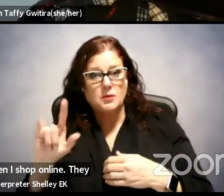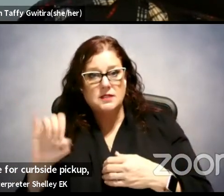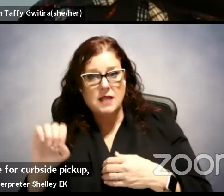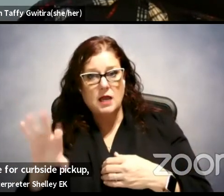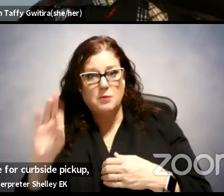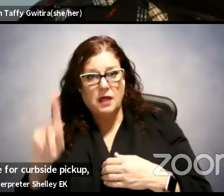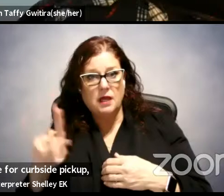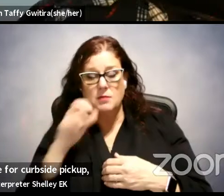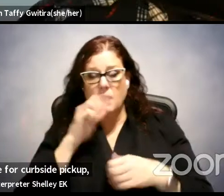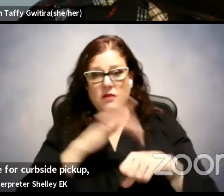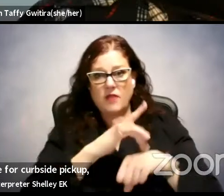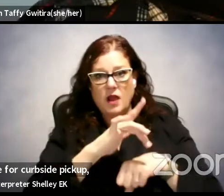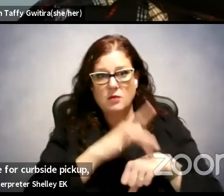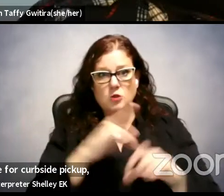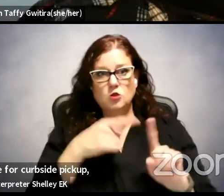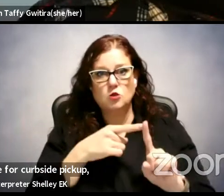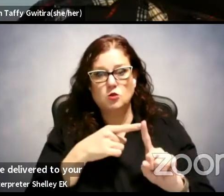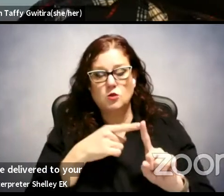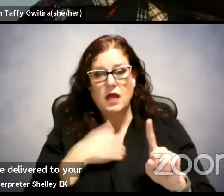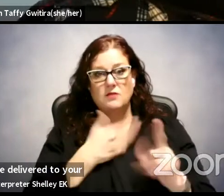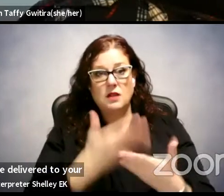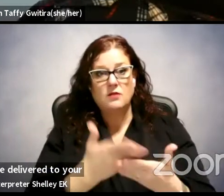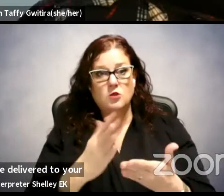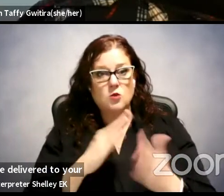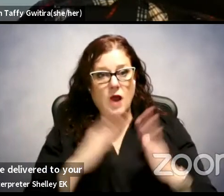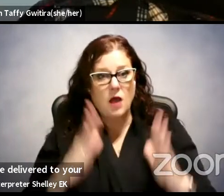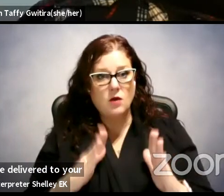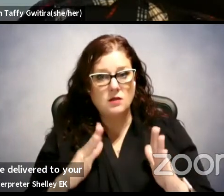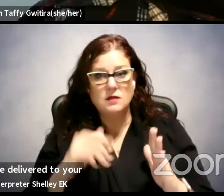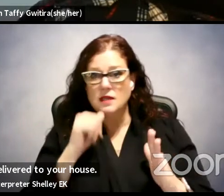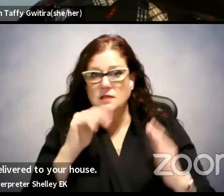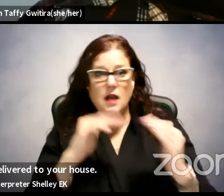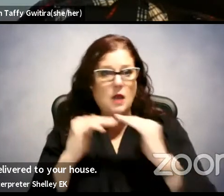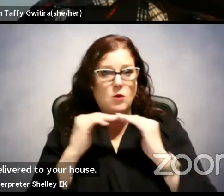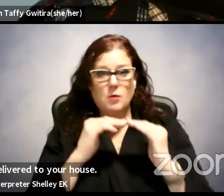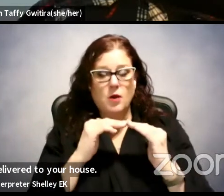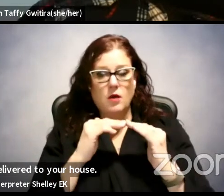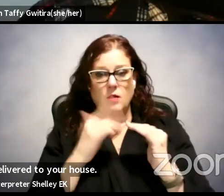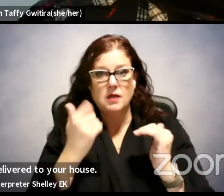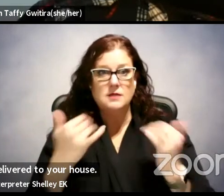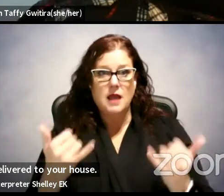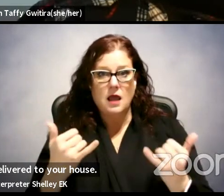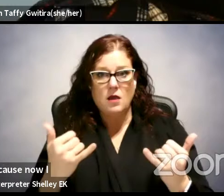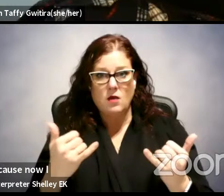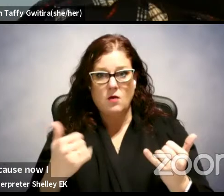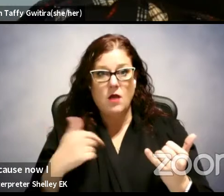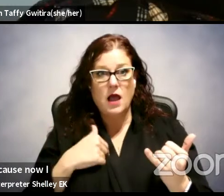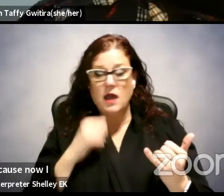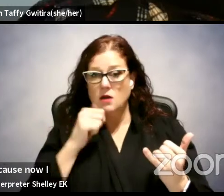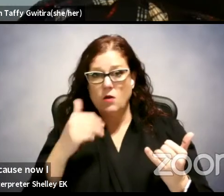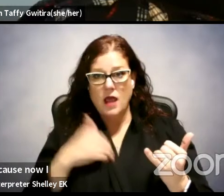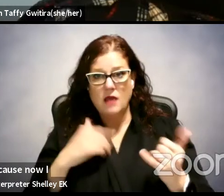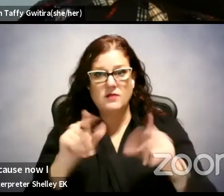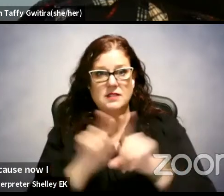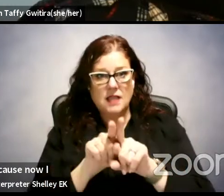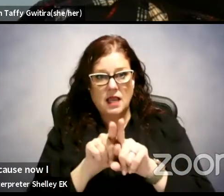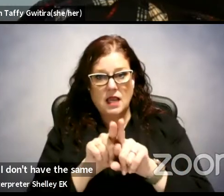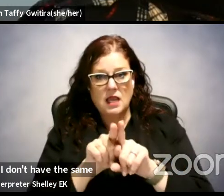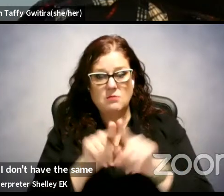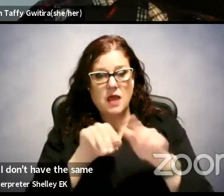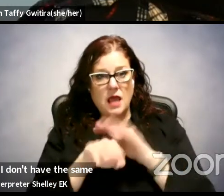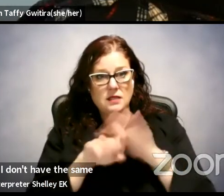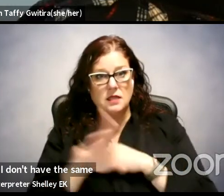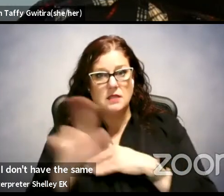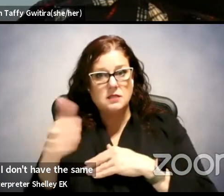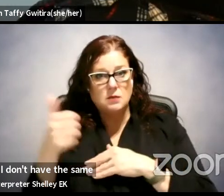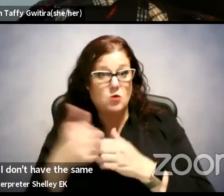not available to have delivered to your house. That's not equitable, because now I don't have the same access as someone